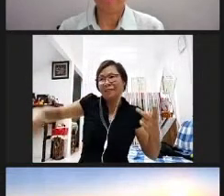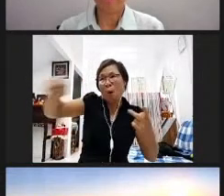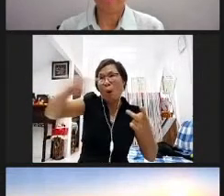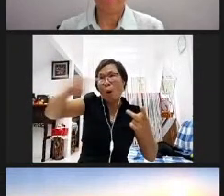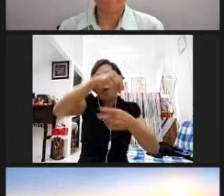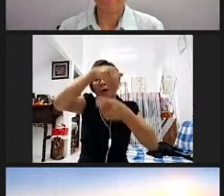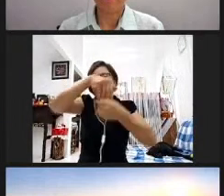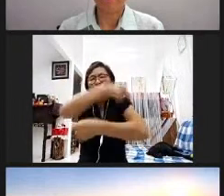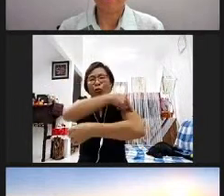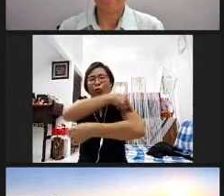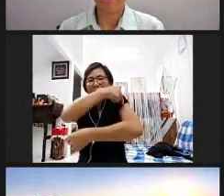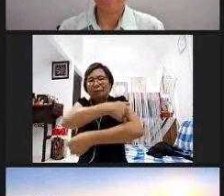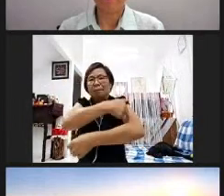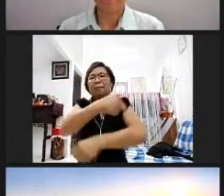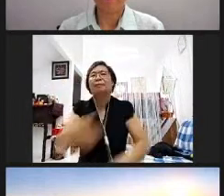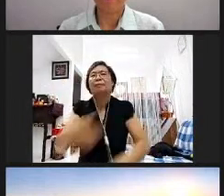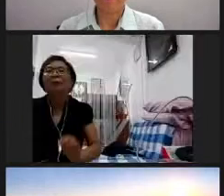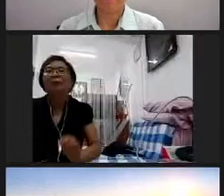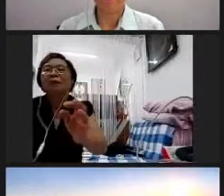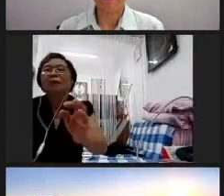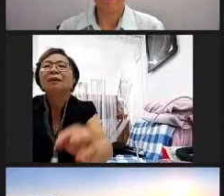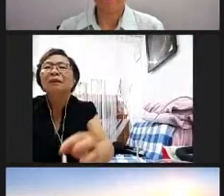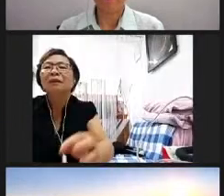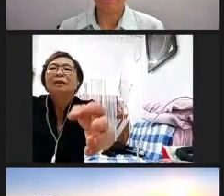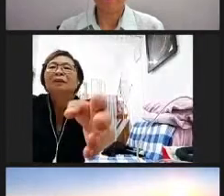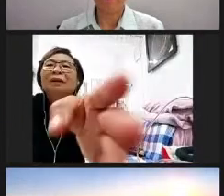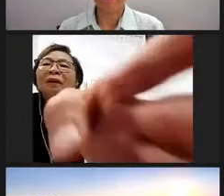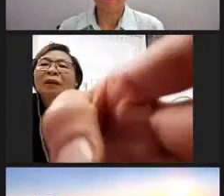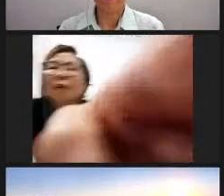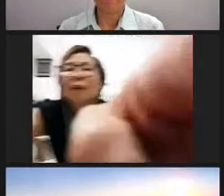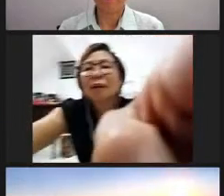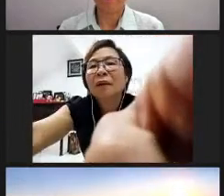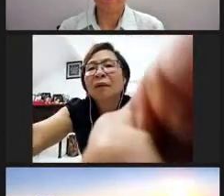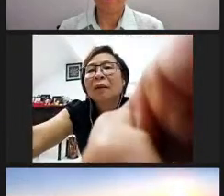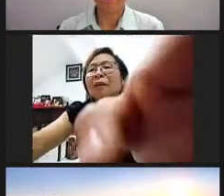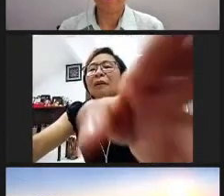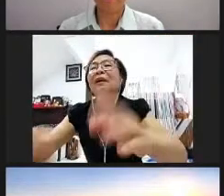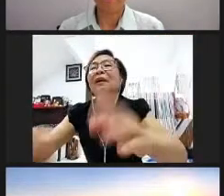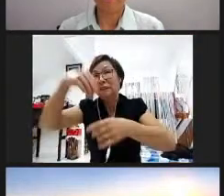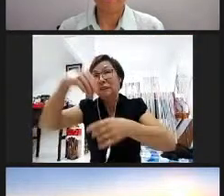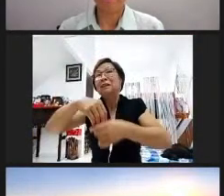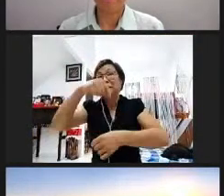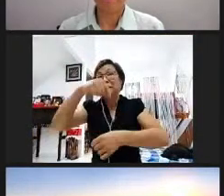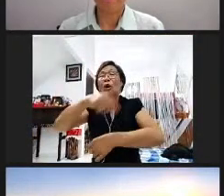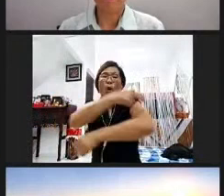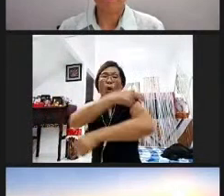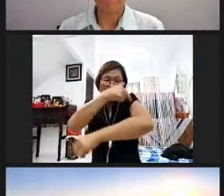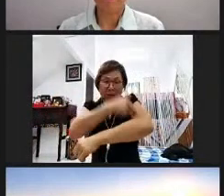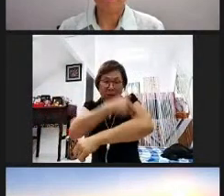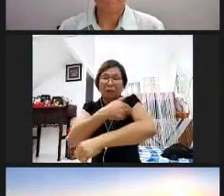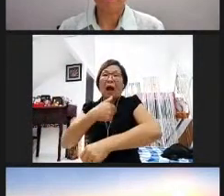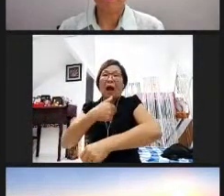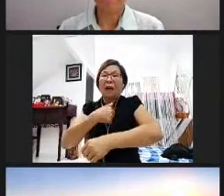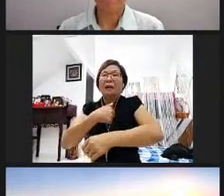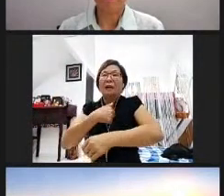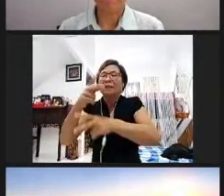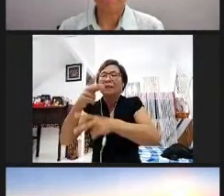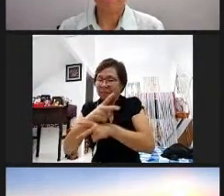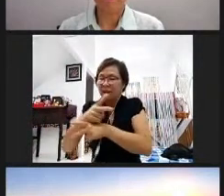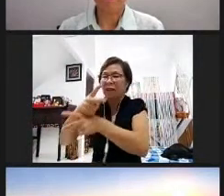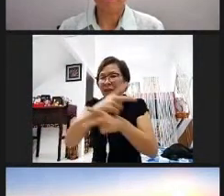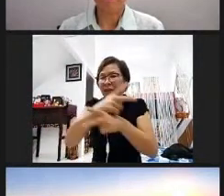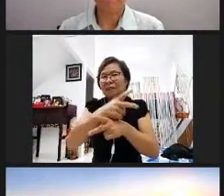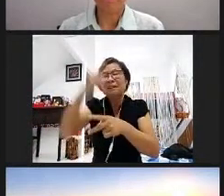hospital level, how I do my part to help to take good care of the mental health of the